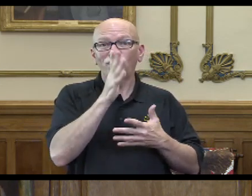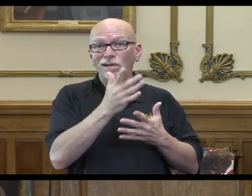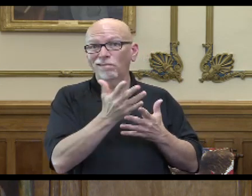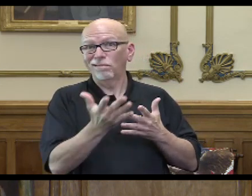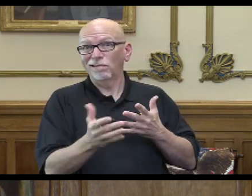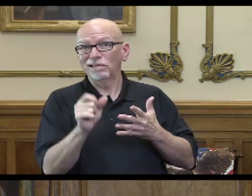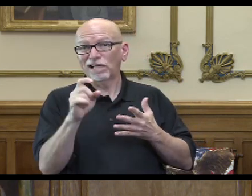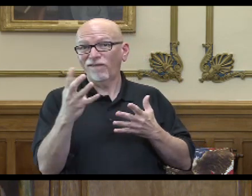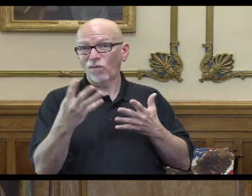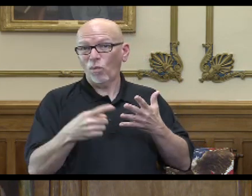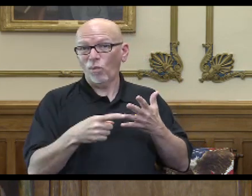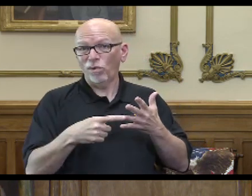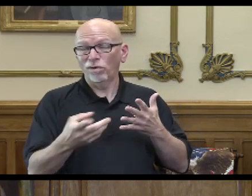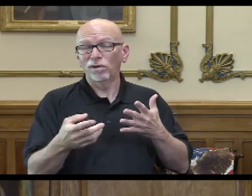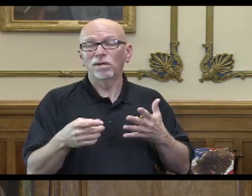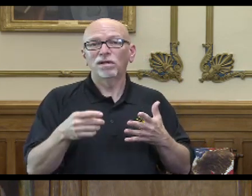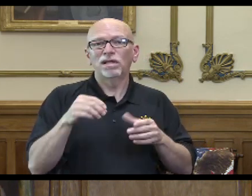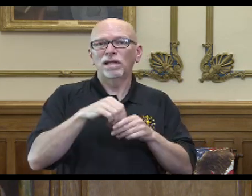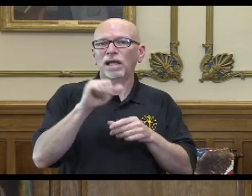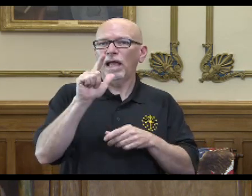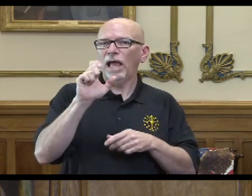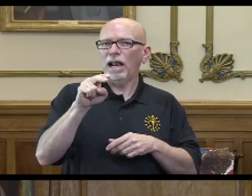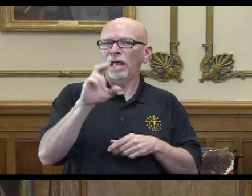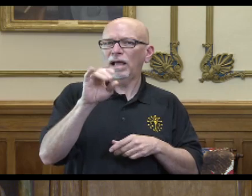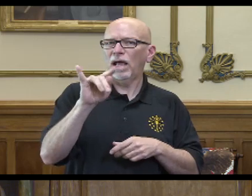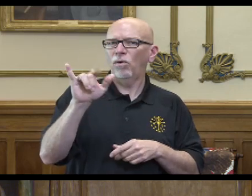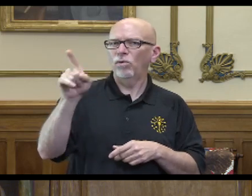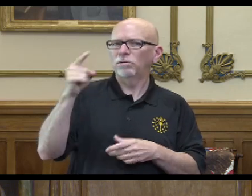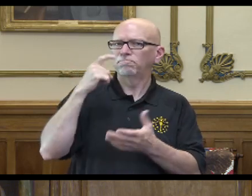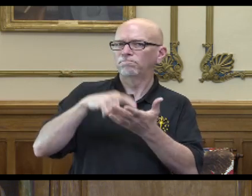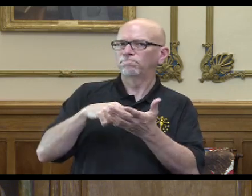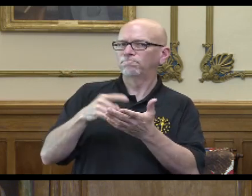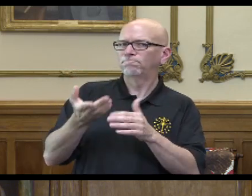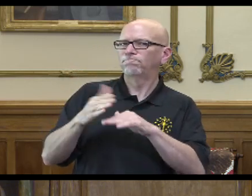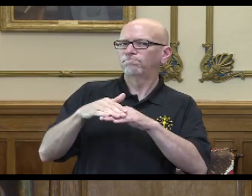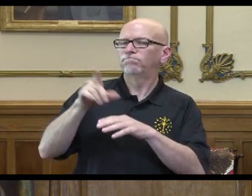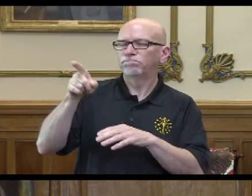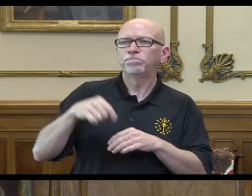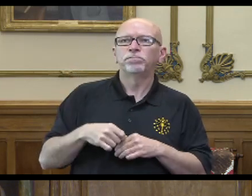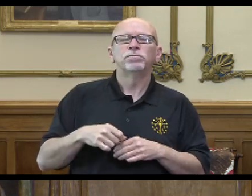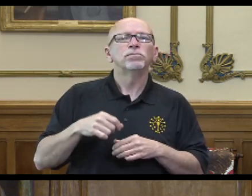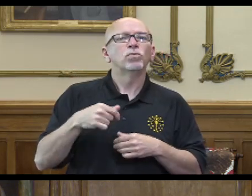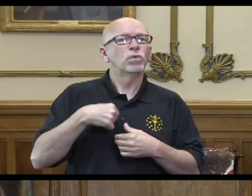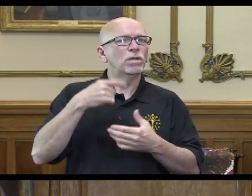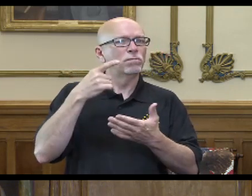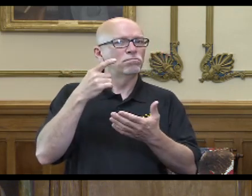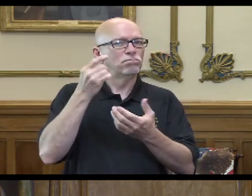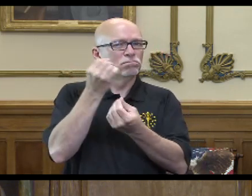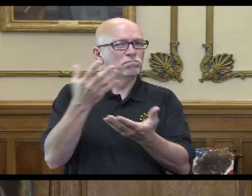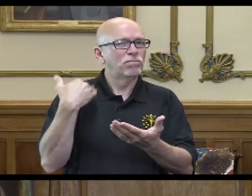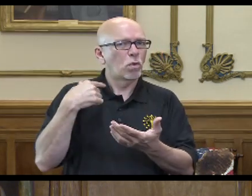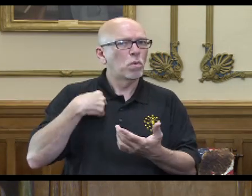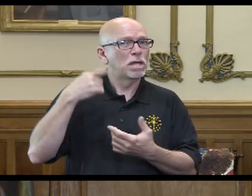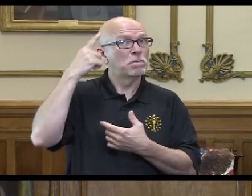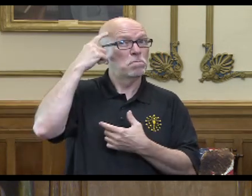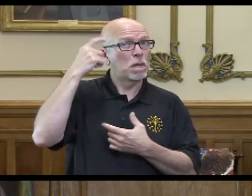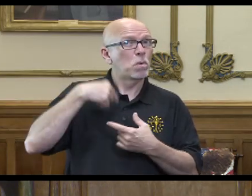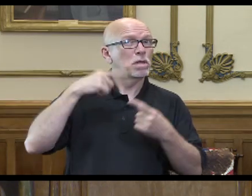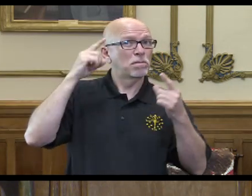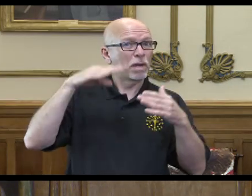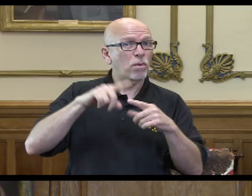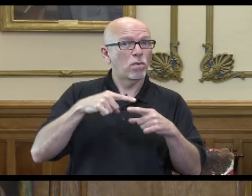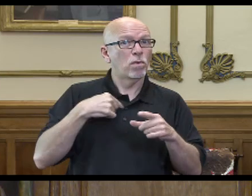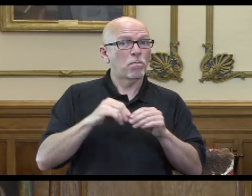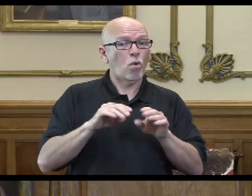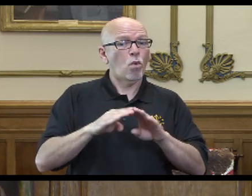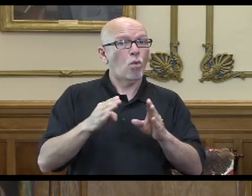moving to stage 4, particularly in Allen County. As we've noted before, that we as we expect, when we open things